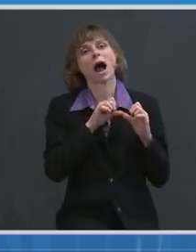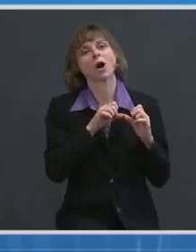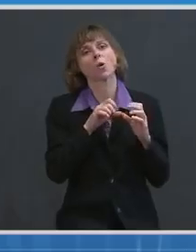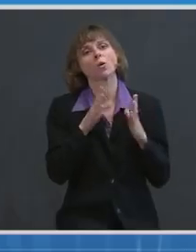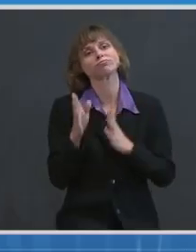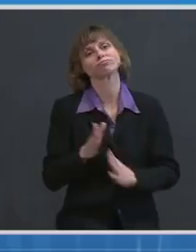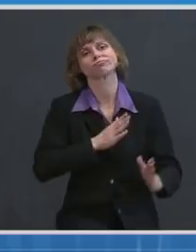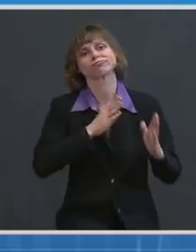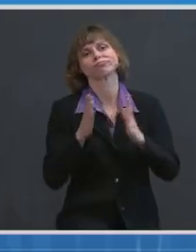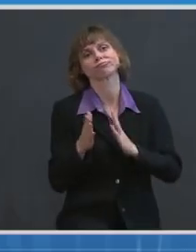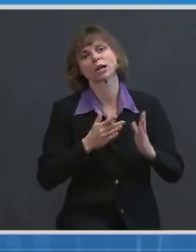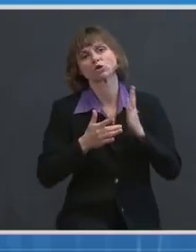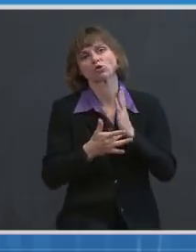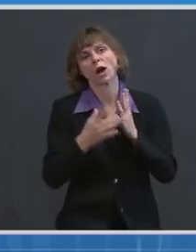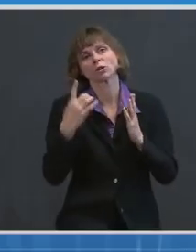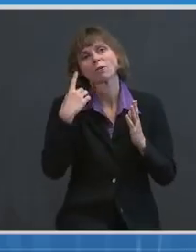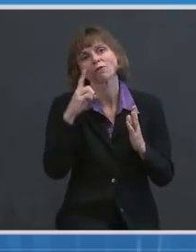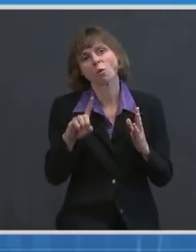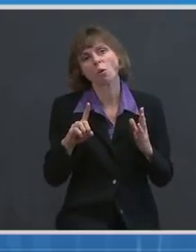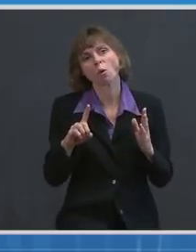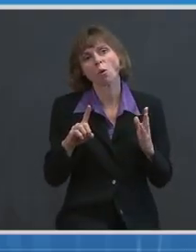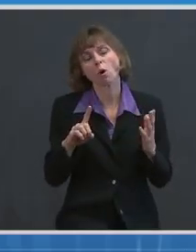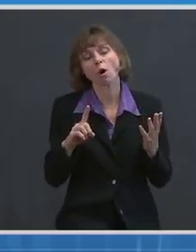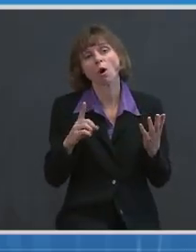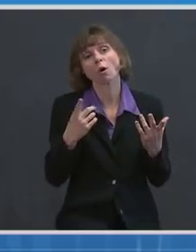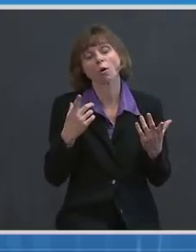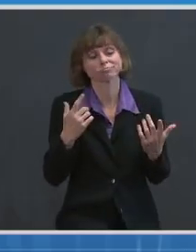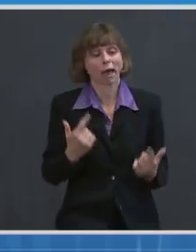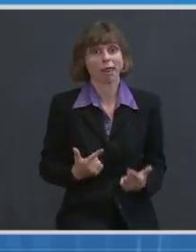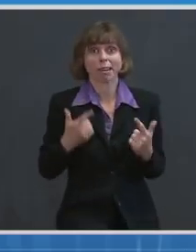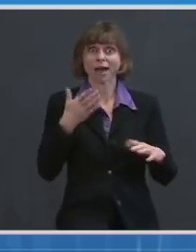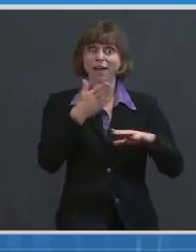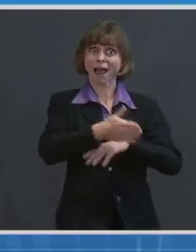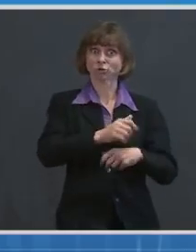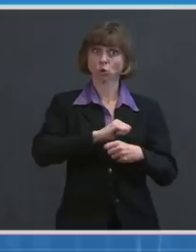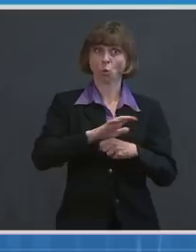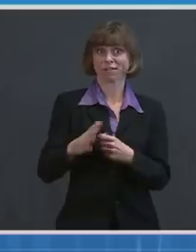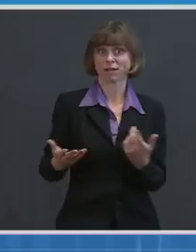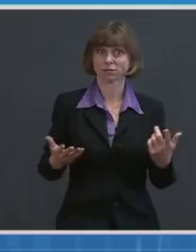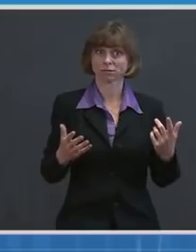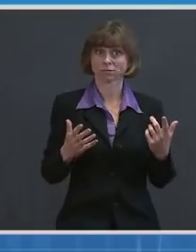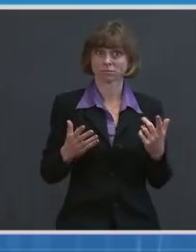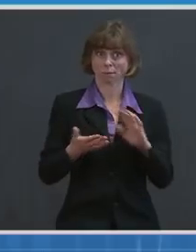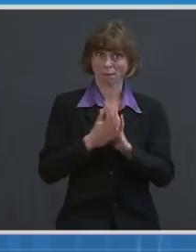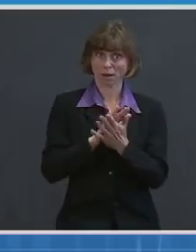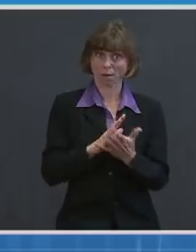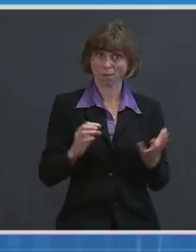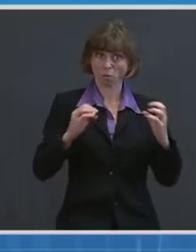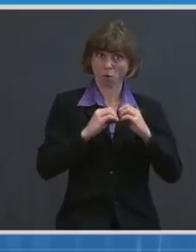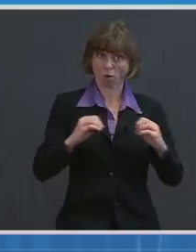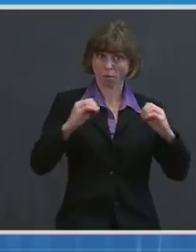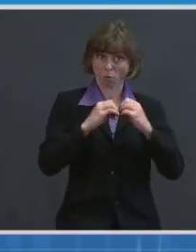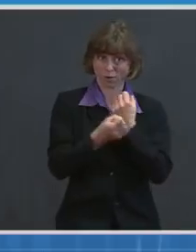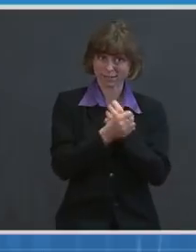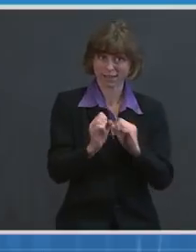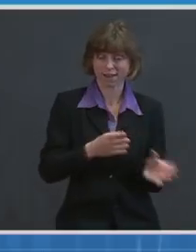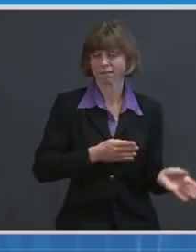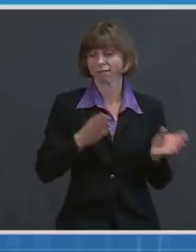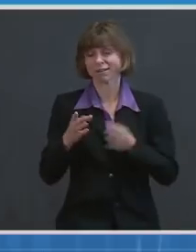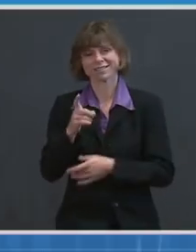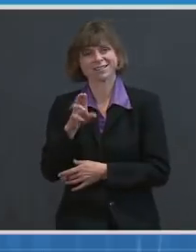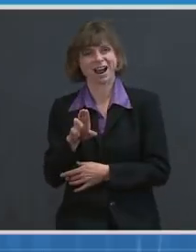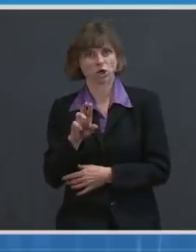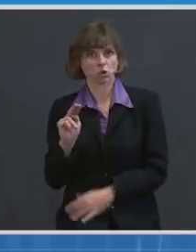for a life post-COVID to become safer and safer. And Dr. Nunez-Smith, I